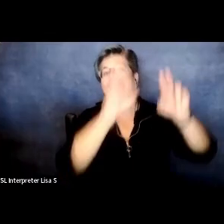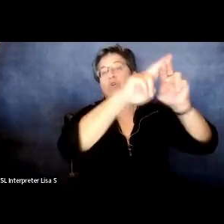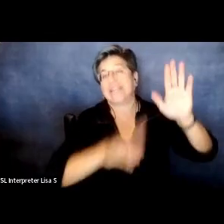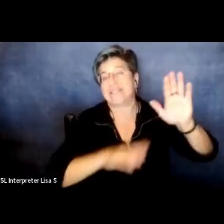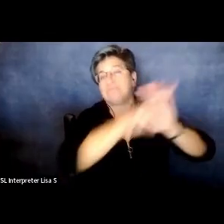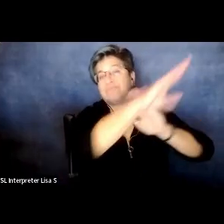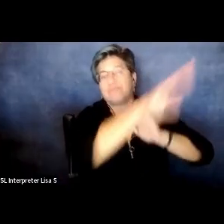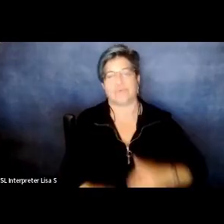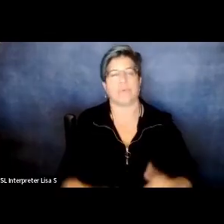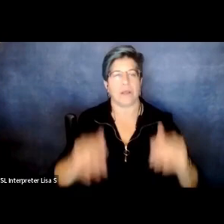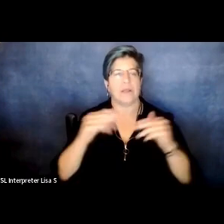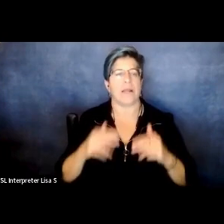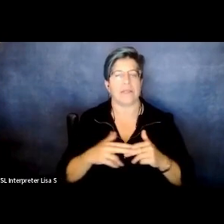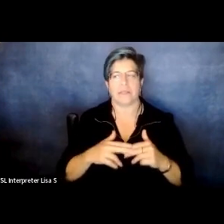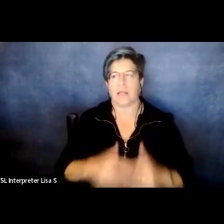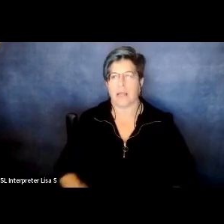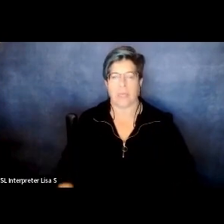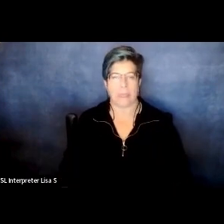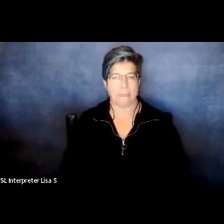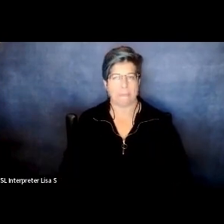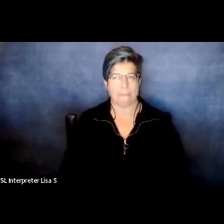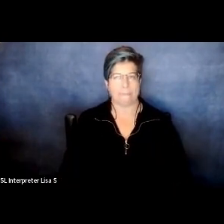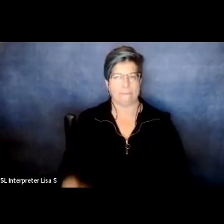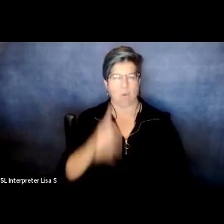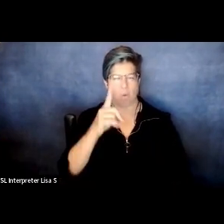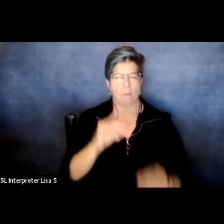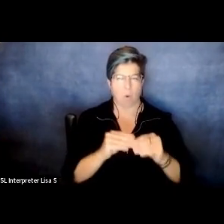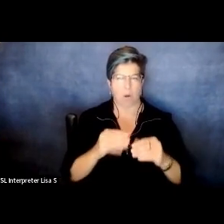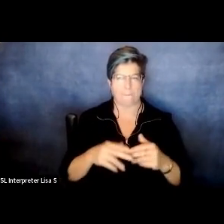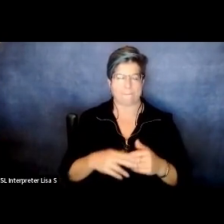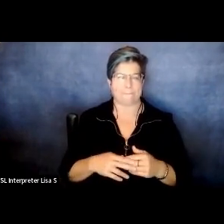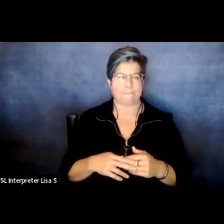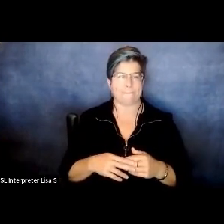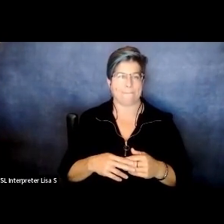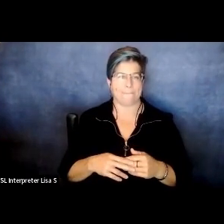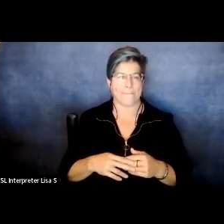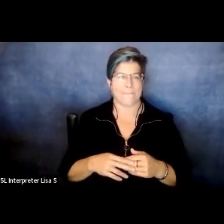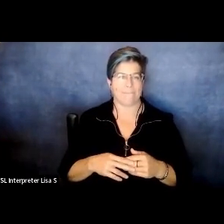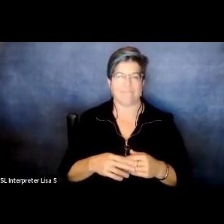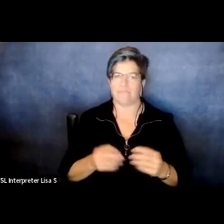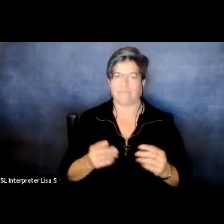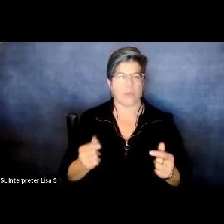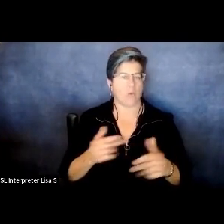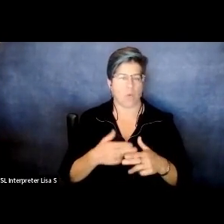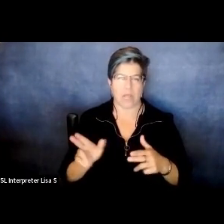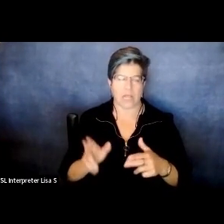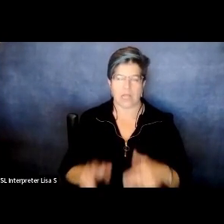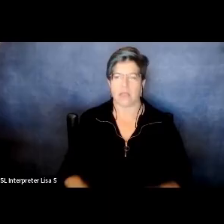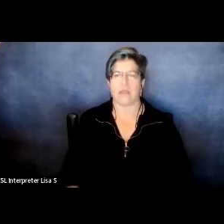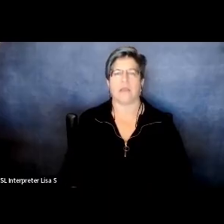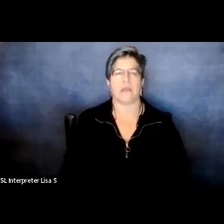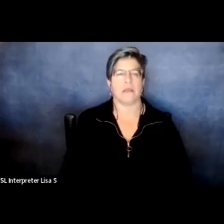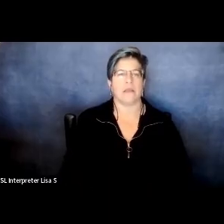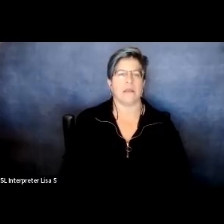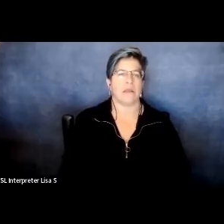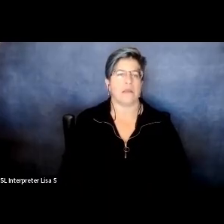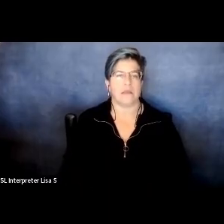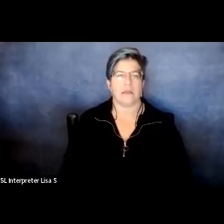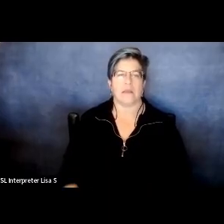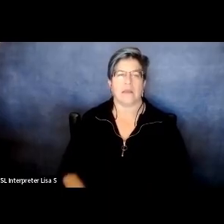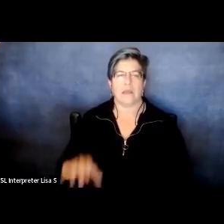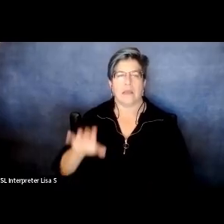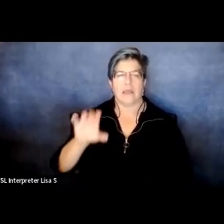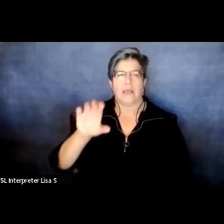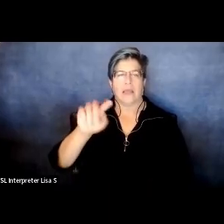And next slide, please. And if we can go one more. Just very quickly, the Take It Down Act